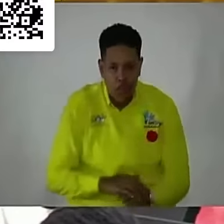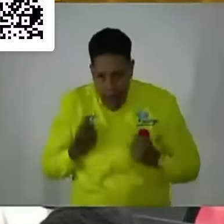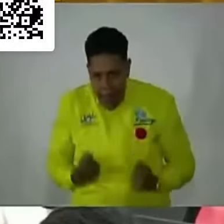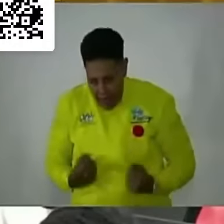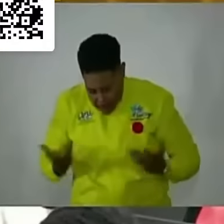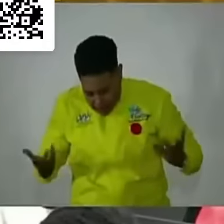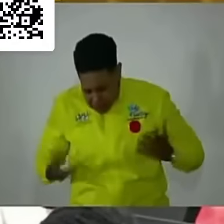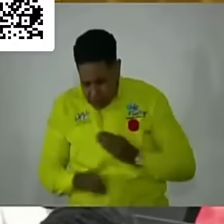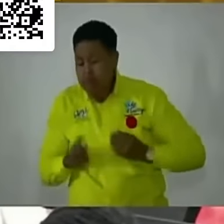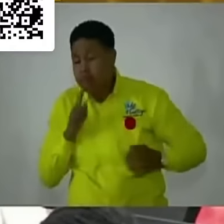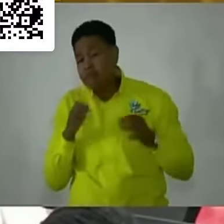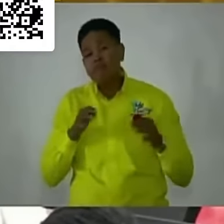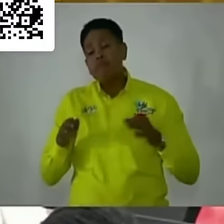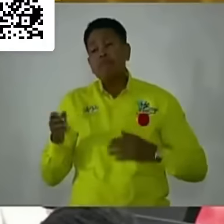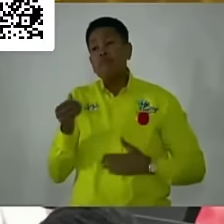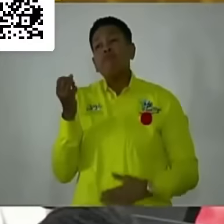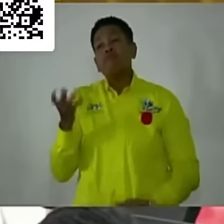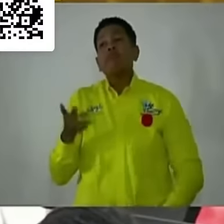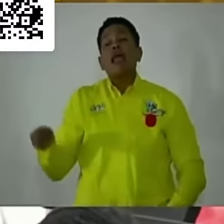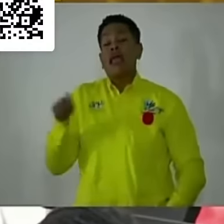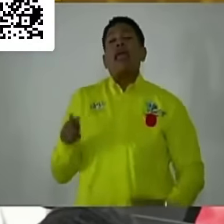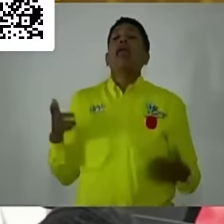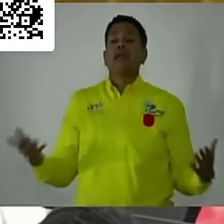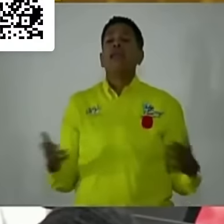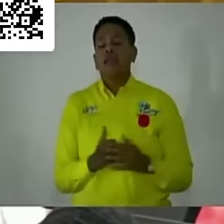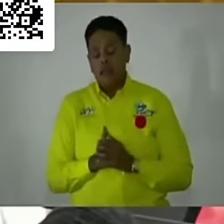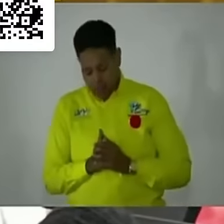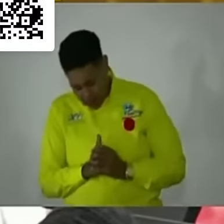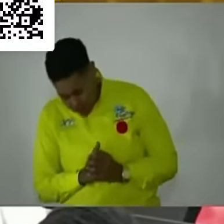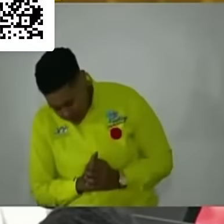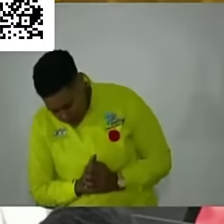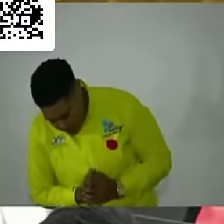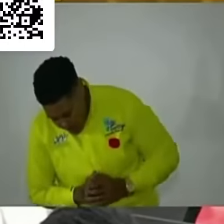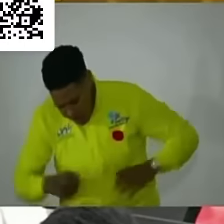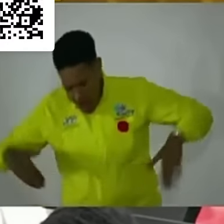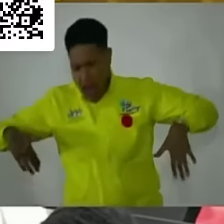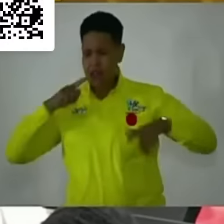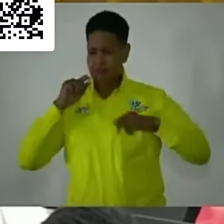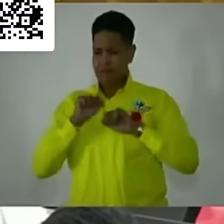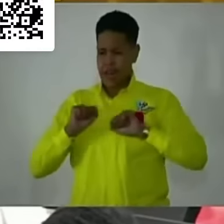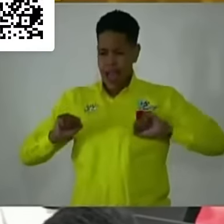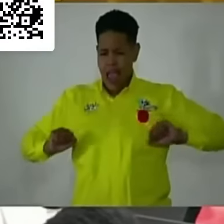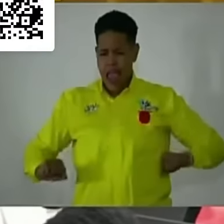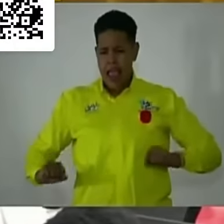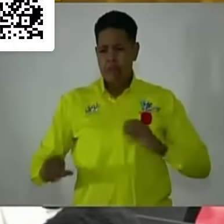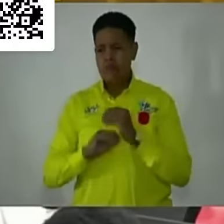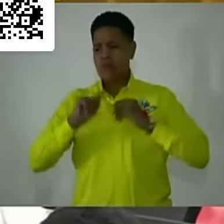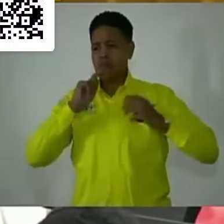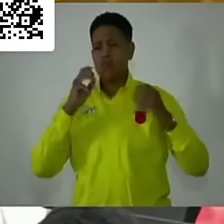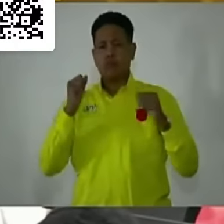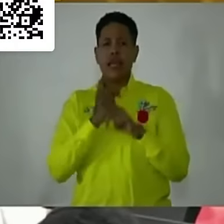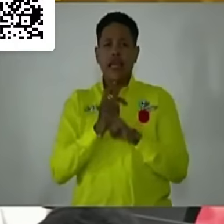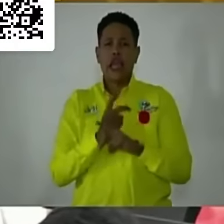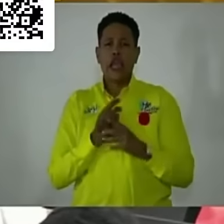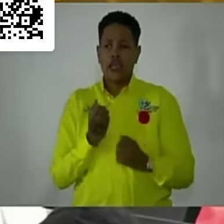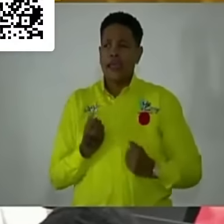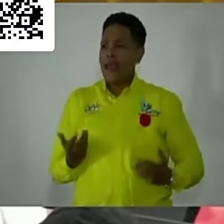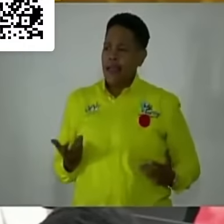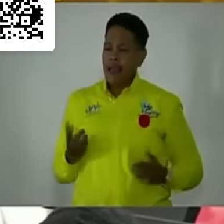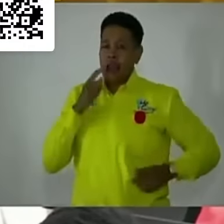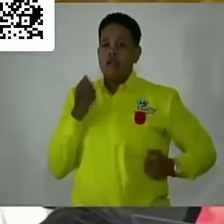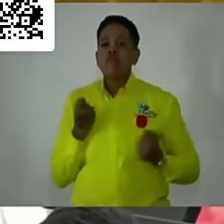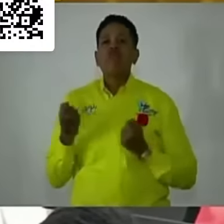quite a bit of them are not able to get the care. The